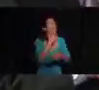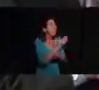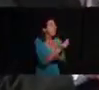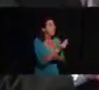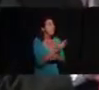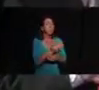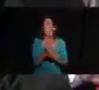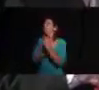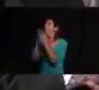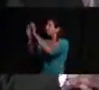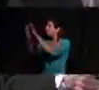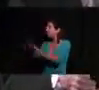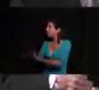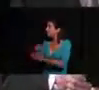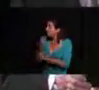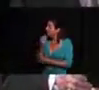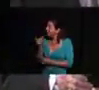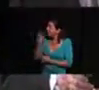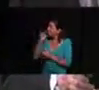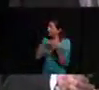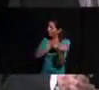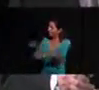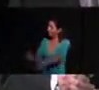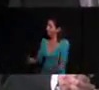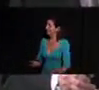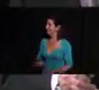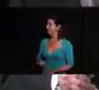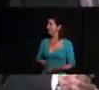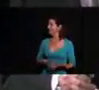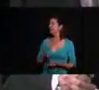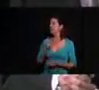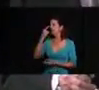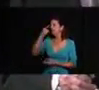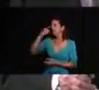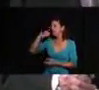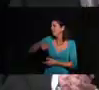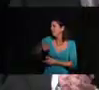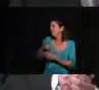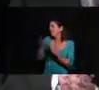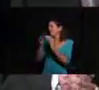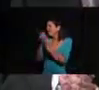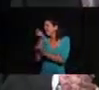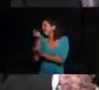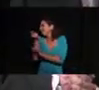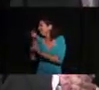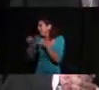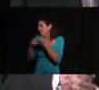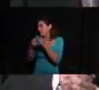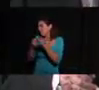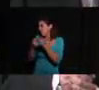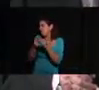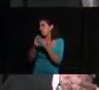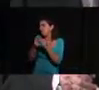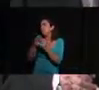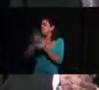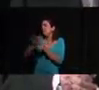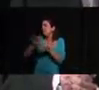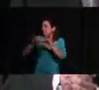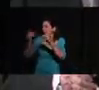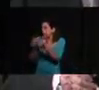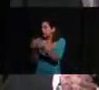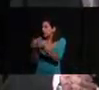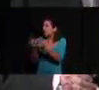excellent. Well, you've done so much to make this night. I wonder about you telling us a little bit more about the organization and what fuels you every day